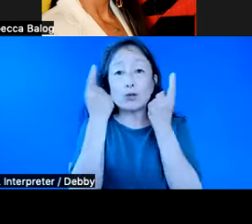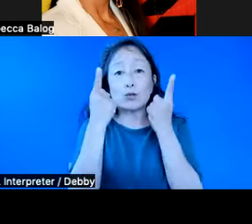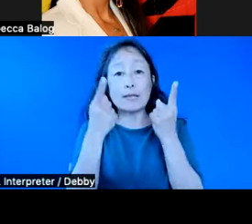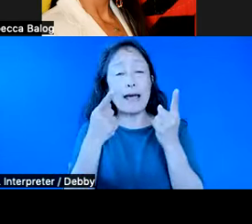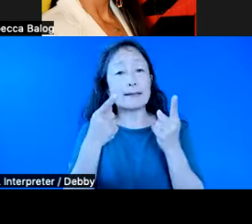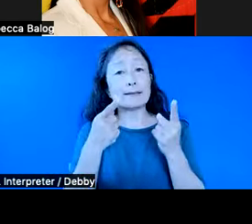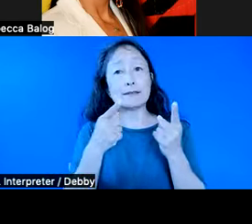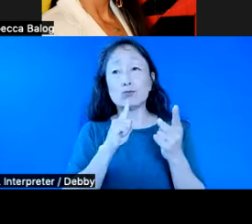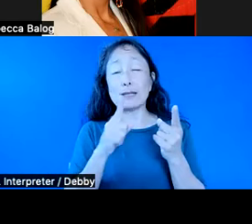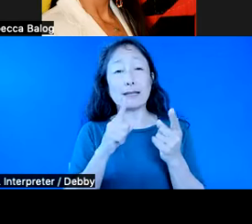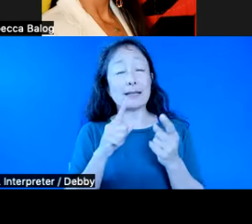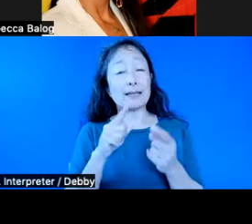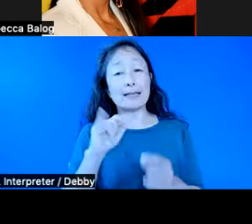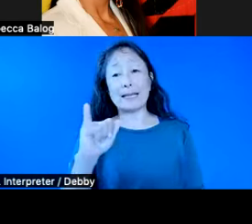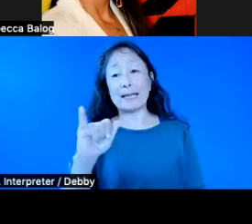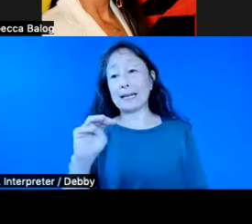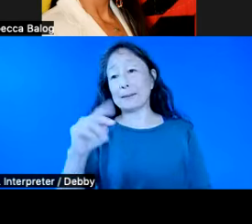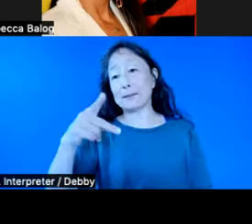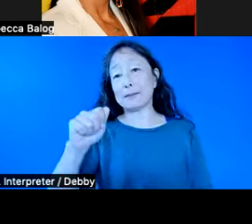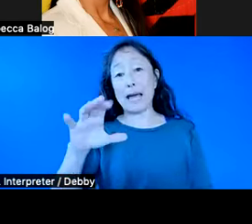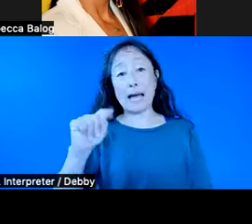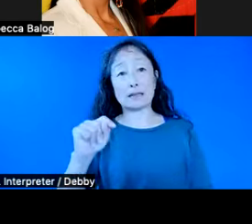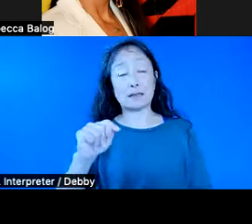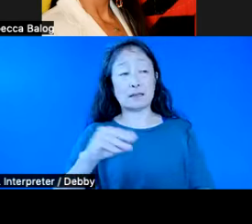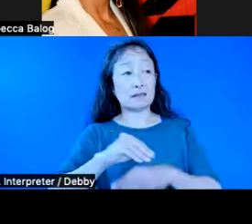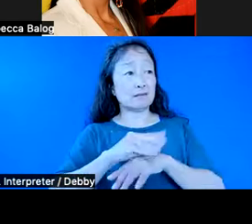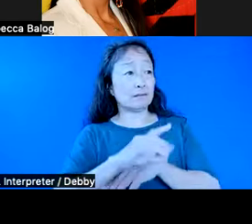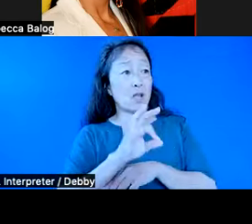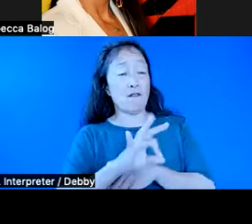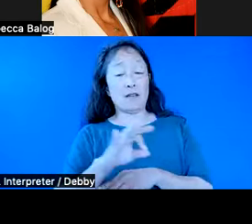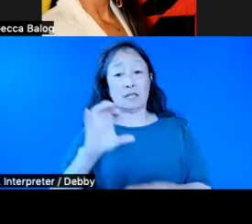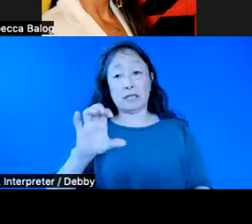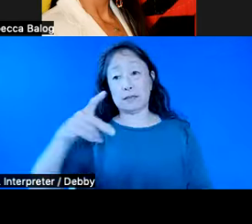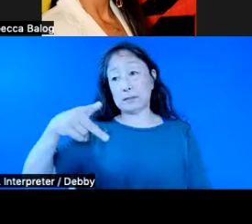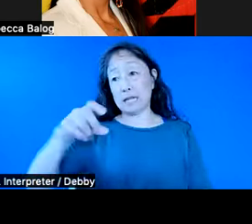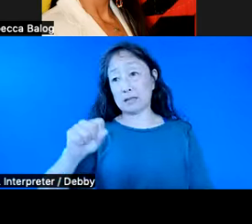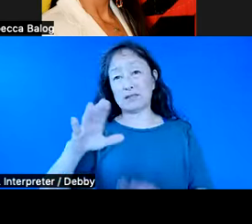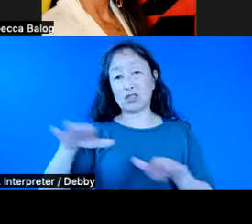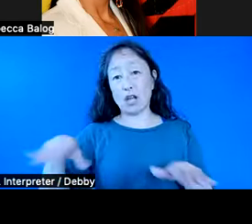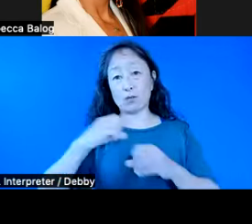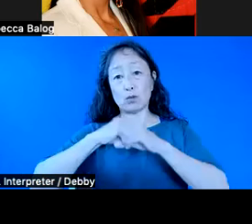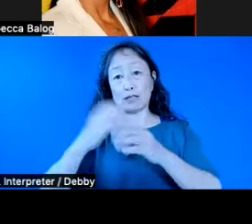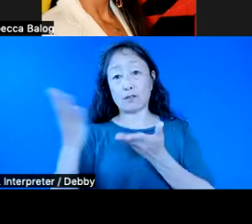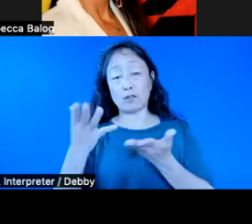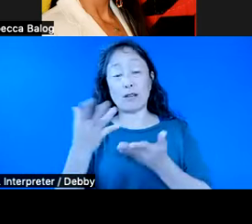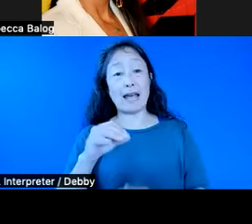child protective services and sexual violence? Thank you.